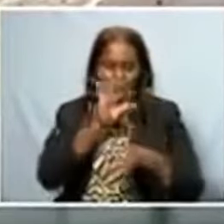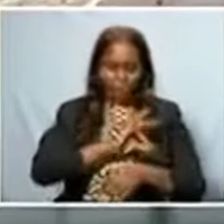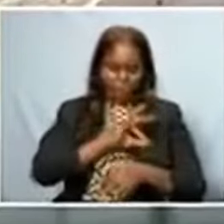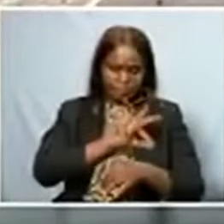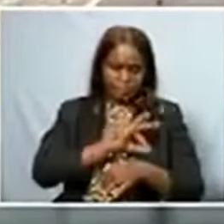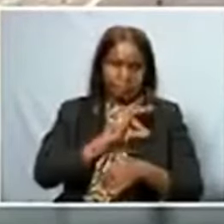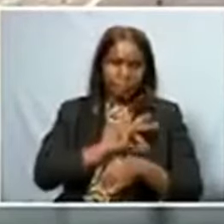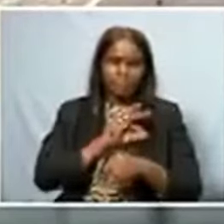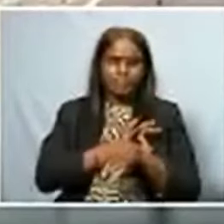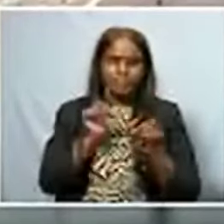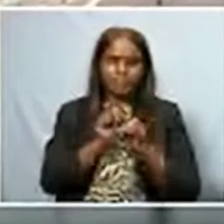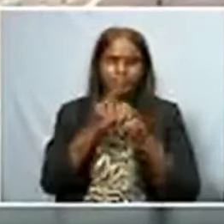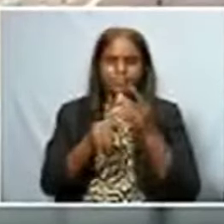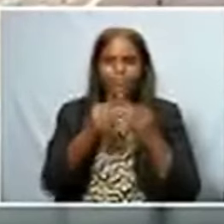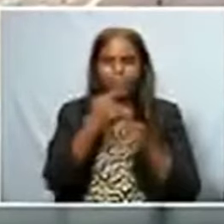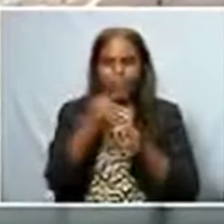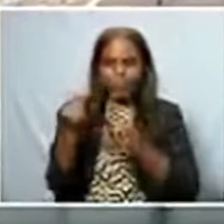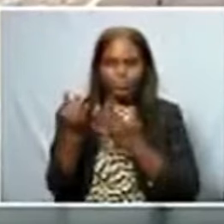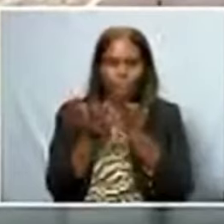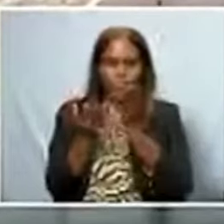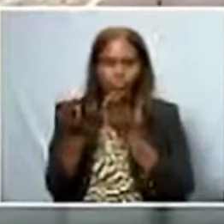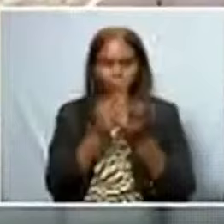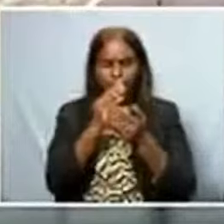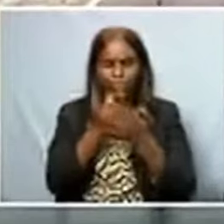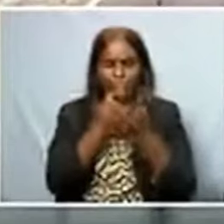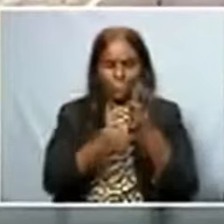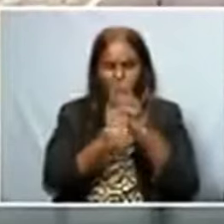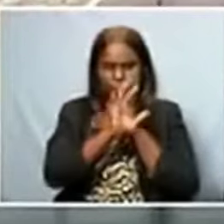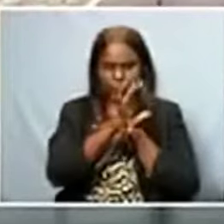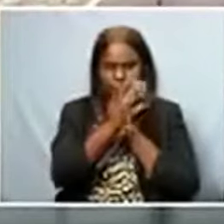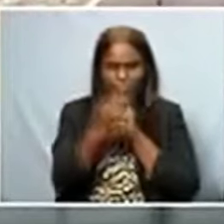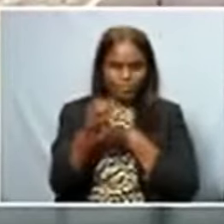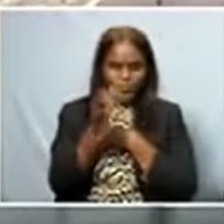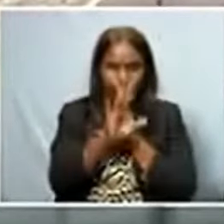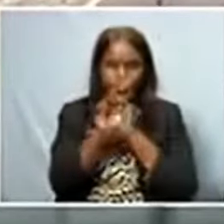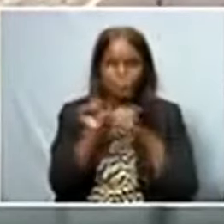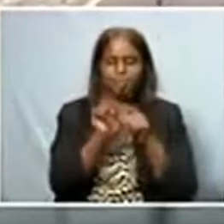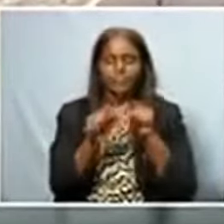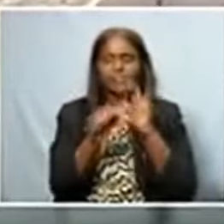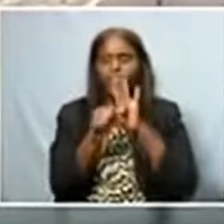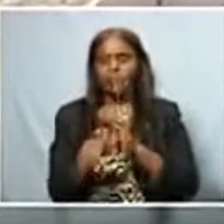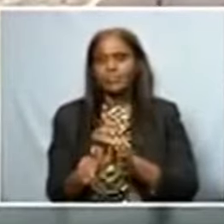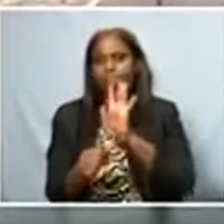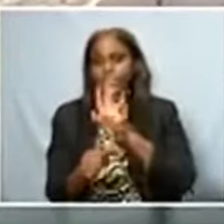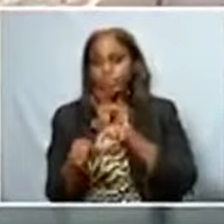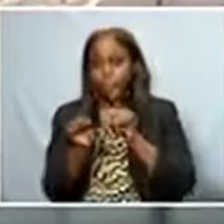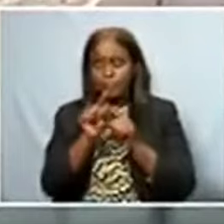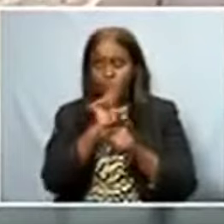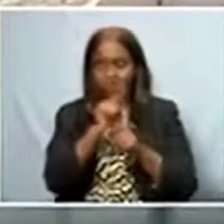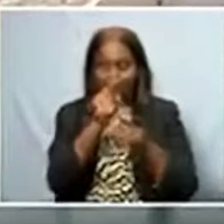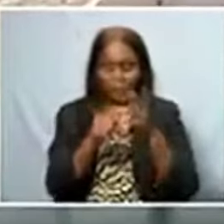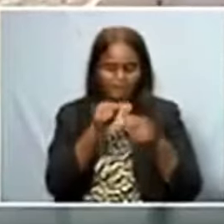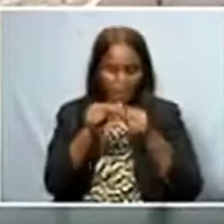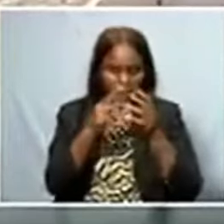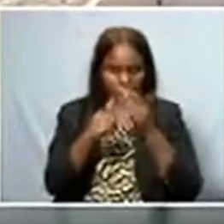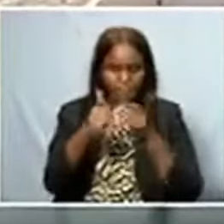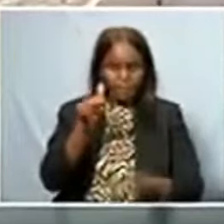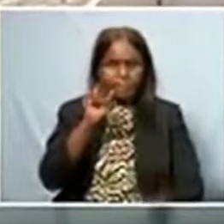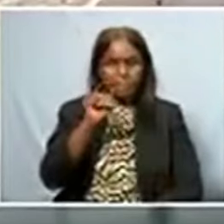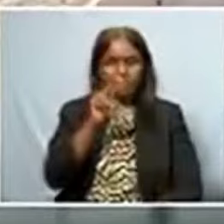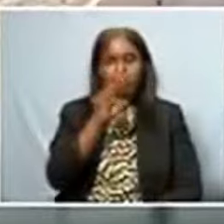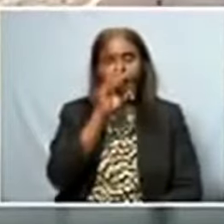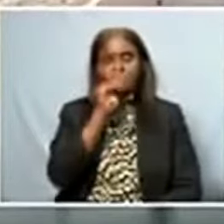And the goods and services where the equipment for is deprived. And this means, Mr. Speaker,